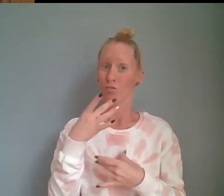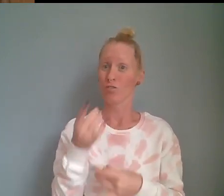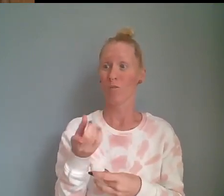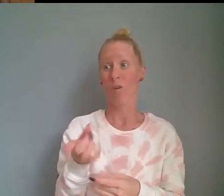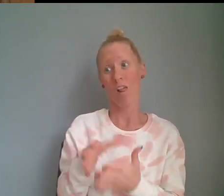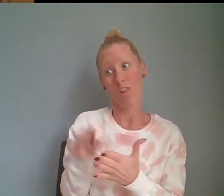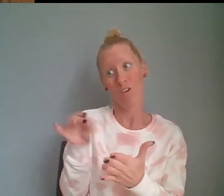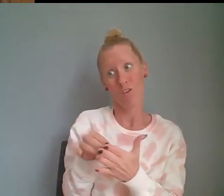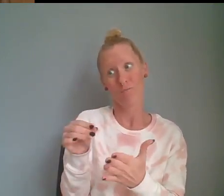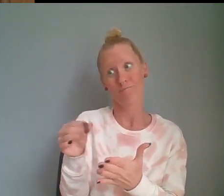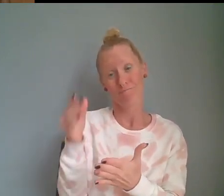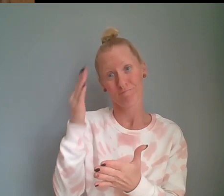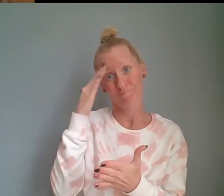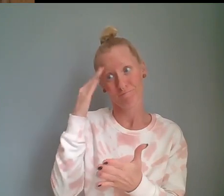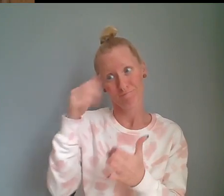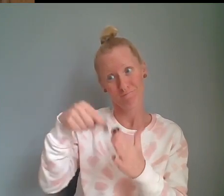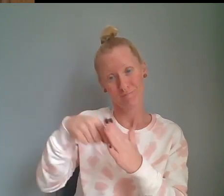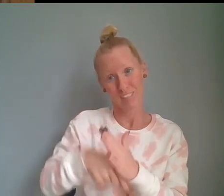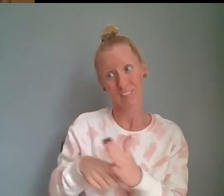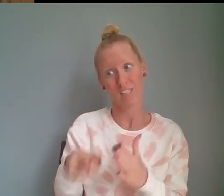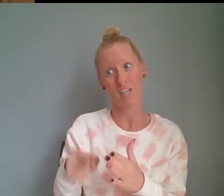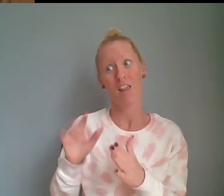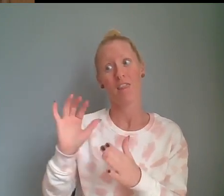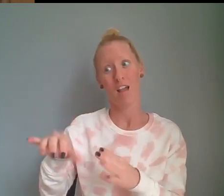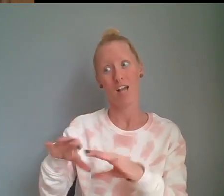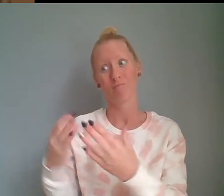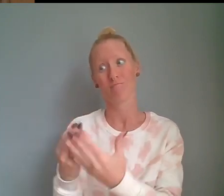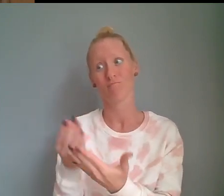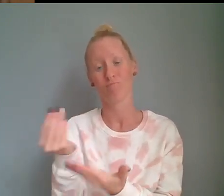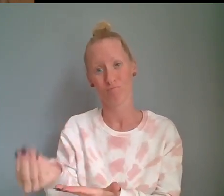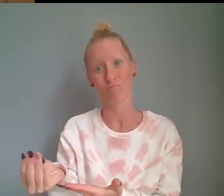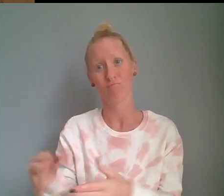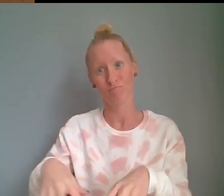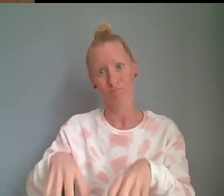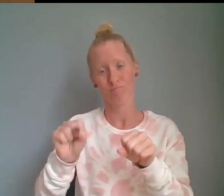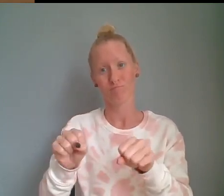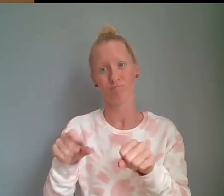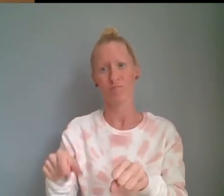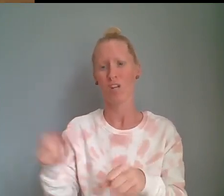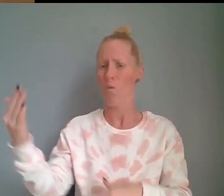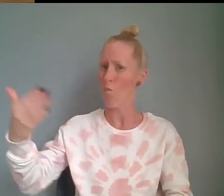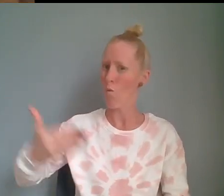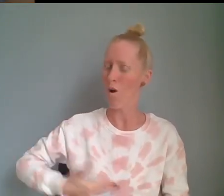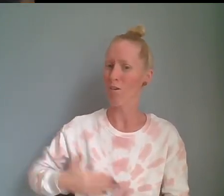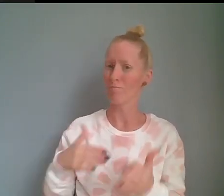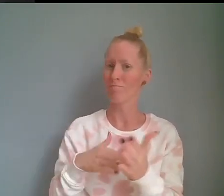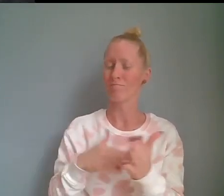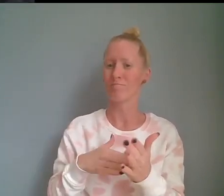more about it, that's the course you should take. So let's please welcome Dr. Nolan-Hustema.